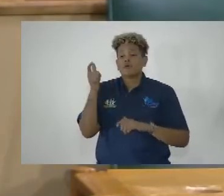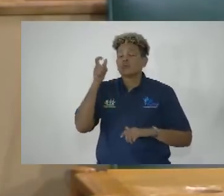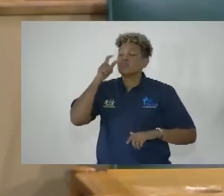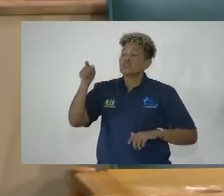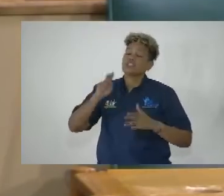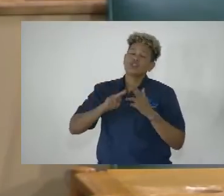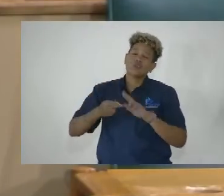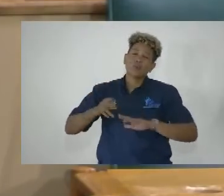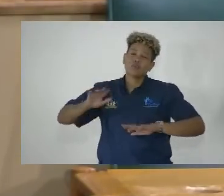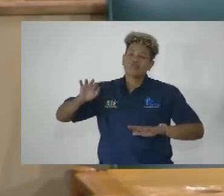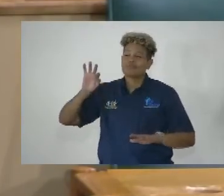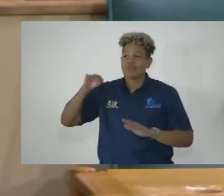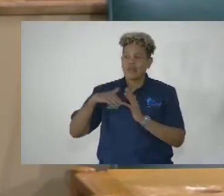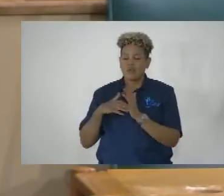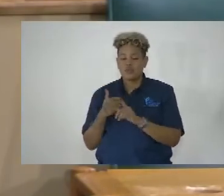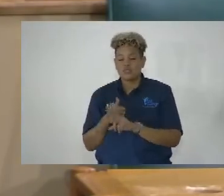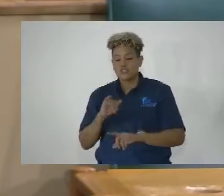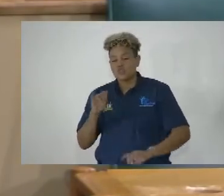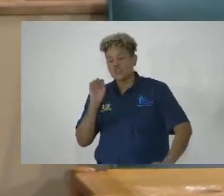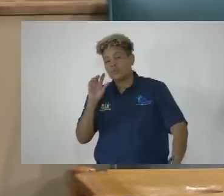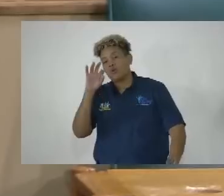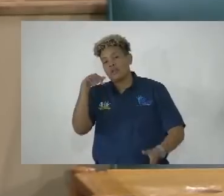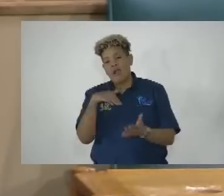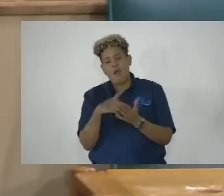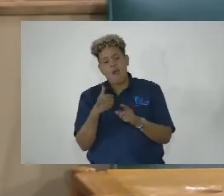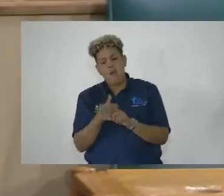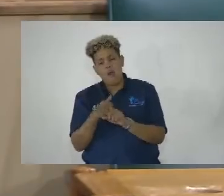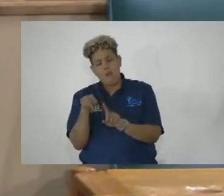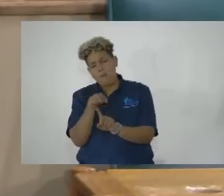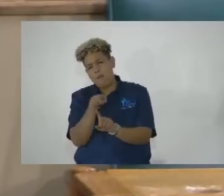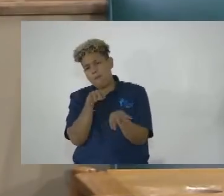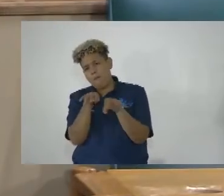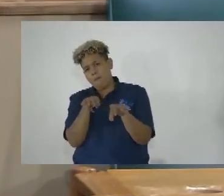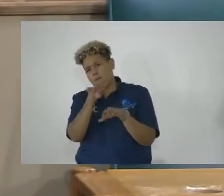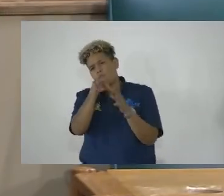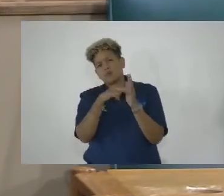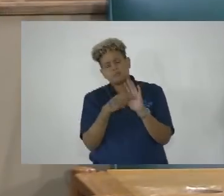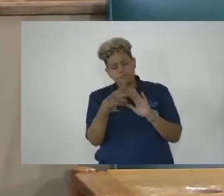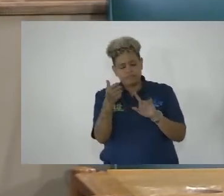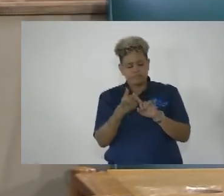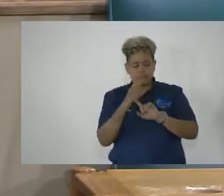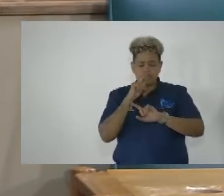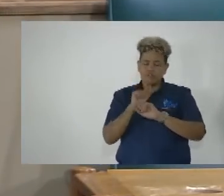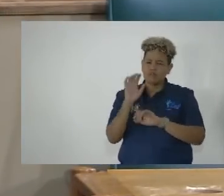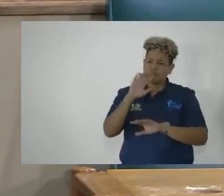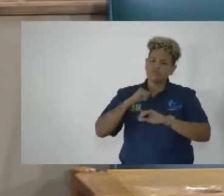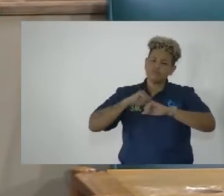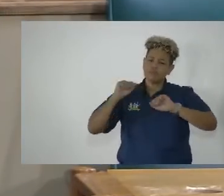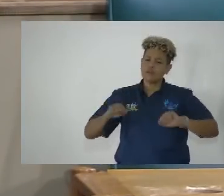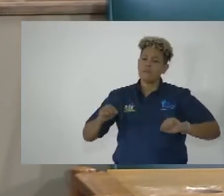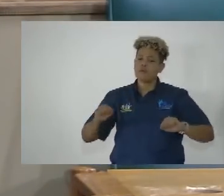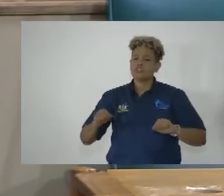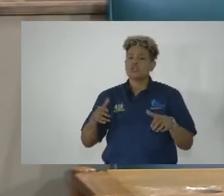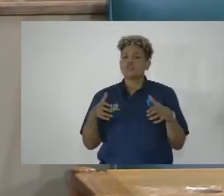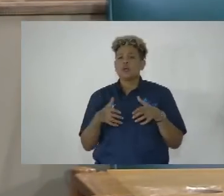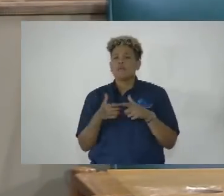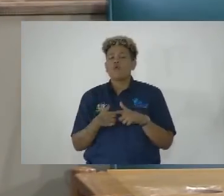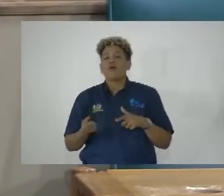is 9,000. But just to put that 9,000 in perspective, it is from a potential pool of